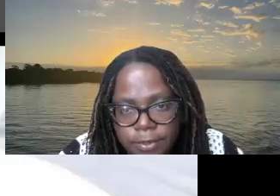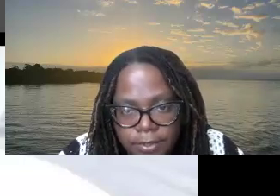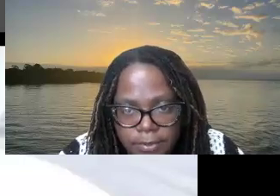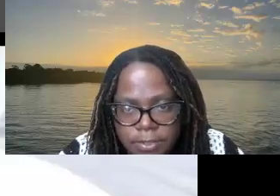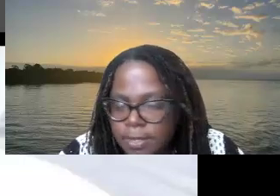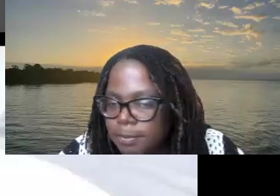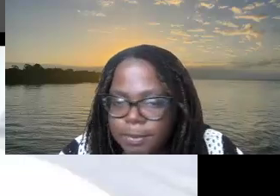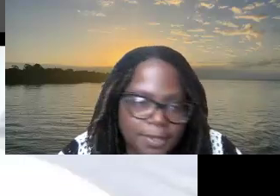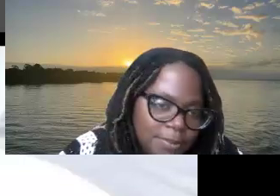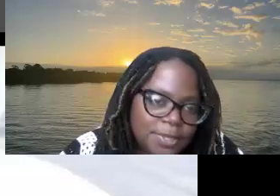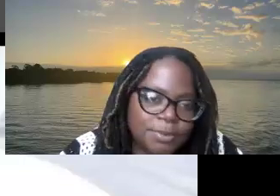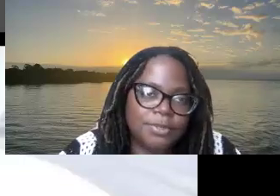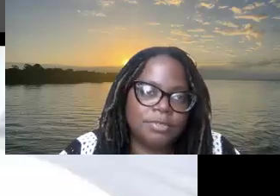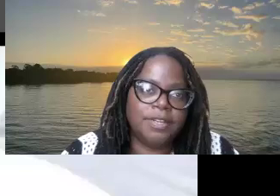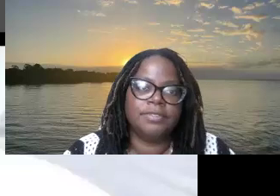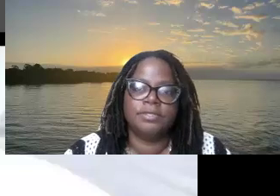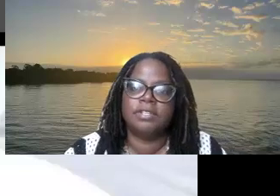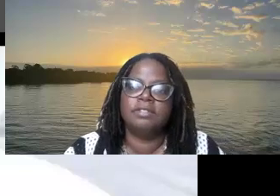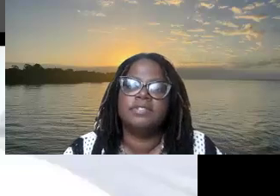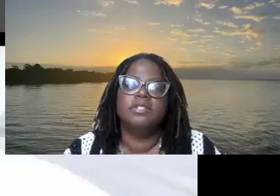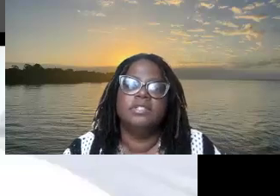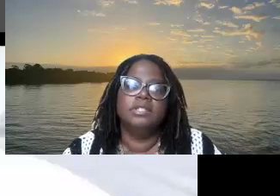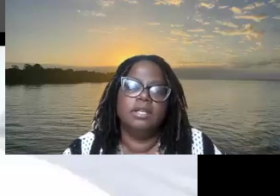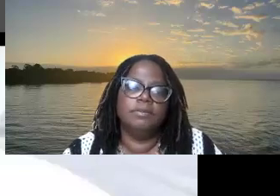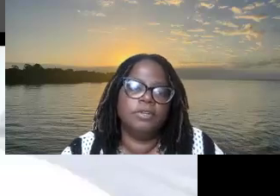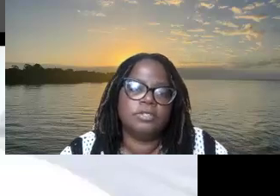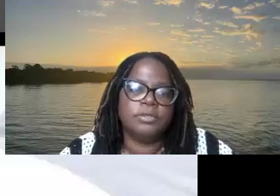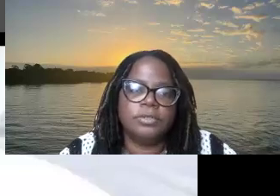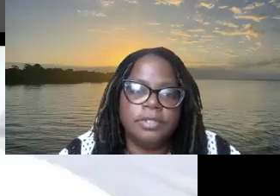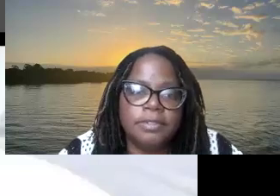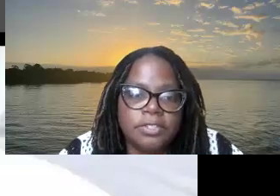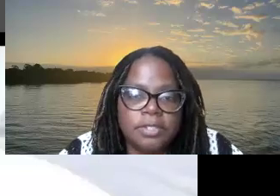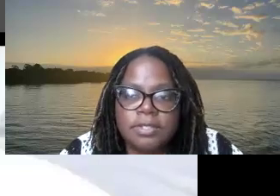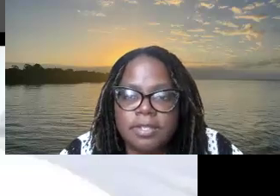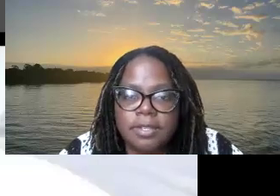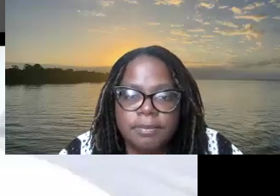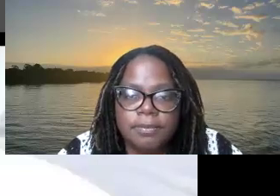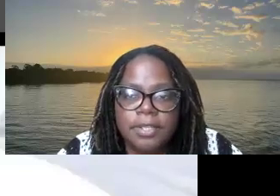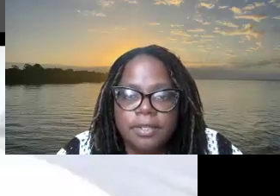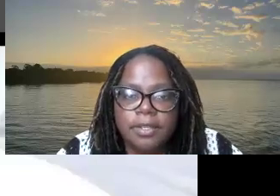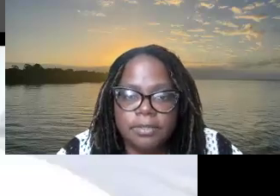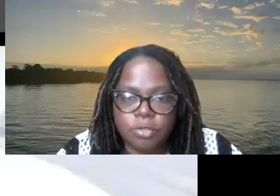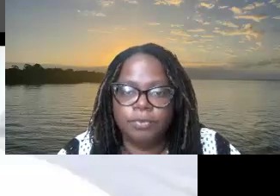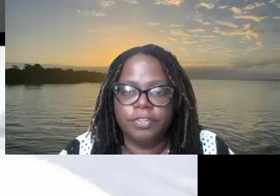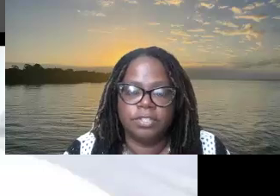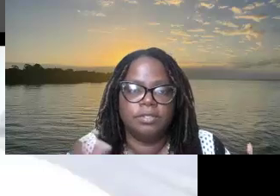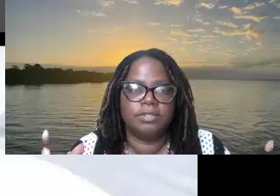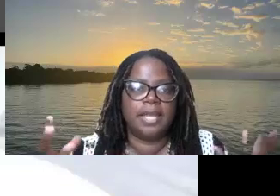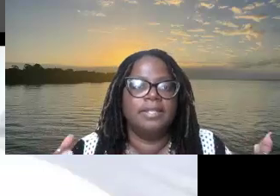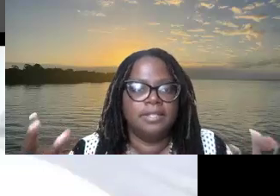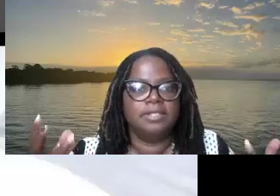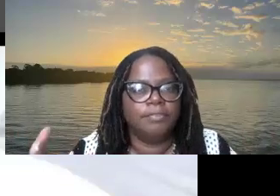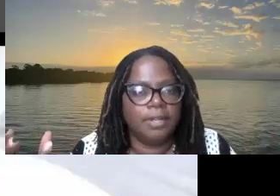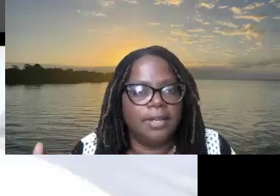through their work, because a lot of people that come to this work are survivors ourselves, cross-cultural interactions, and